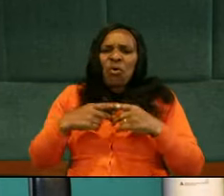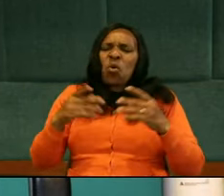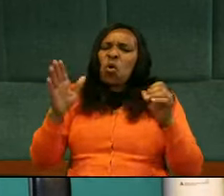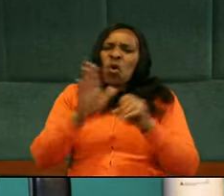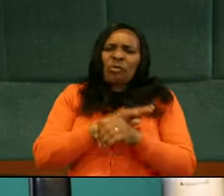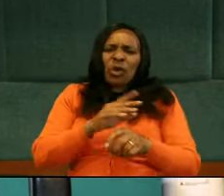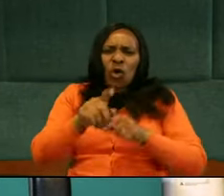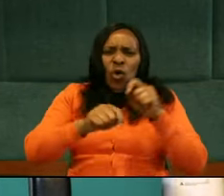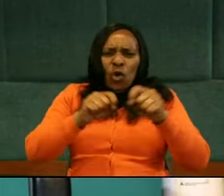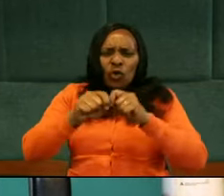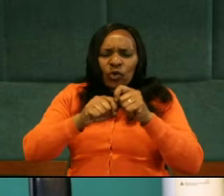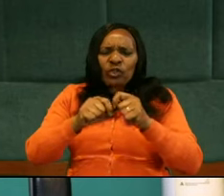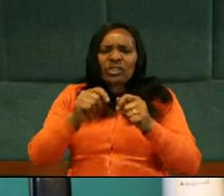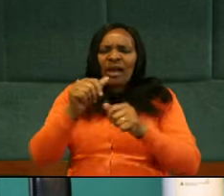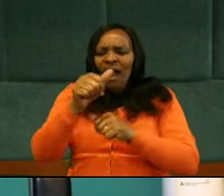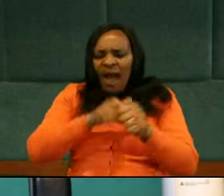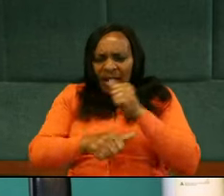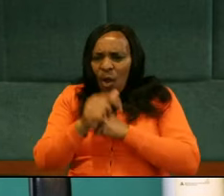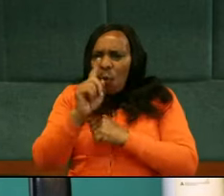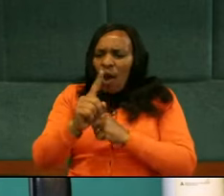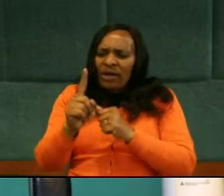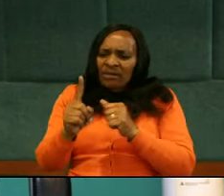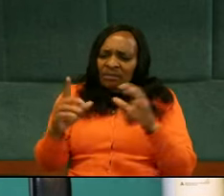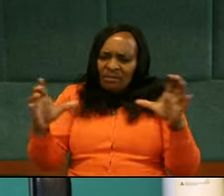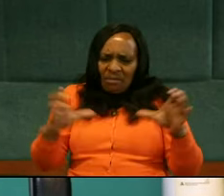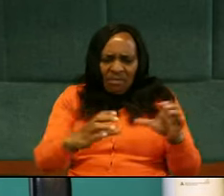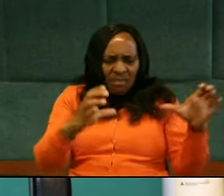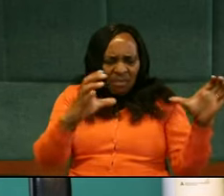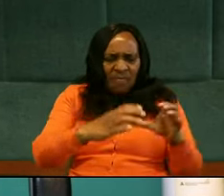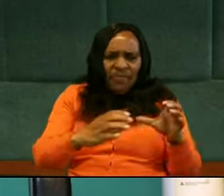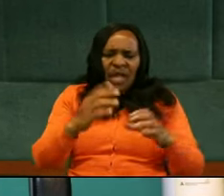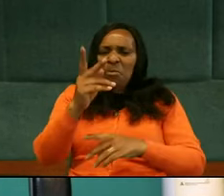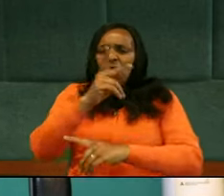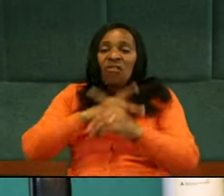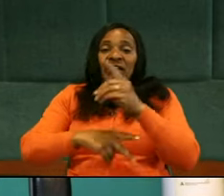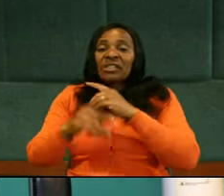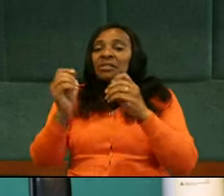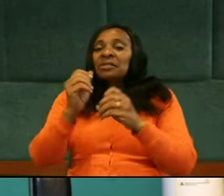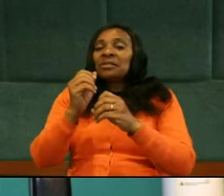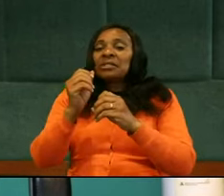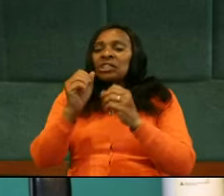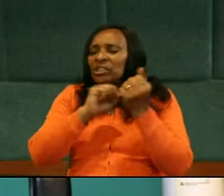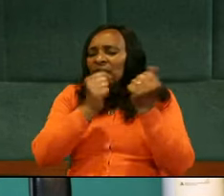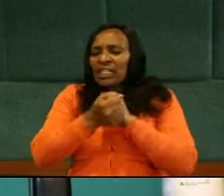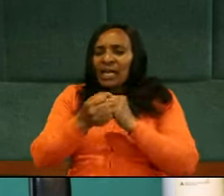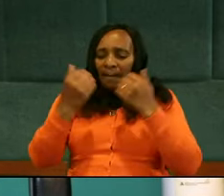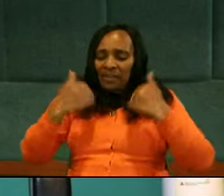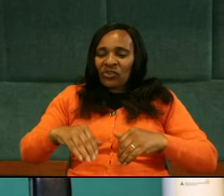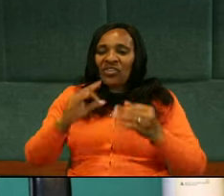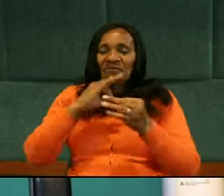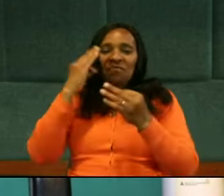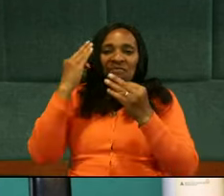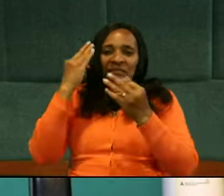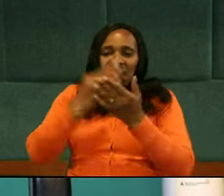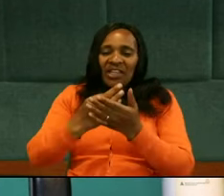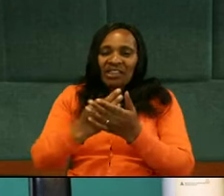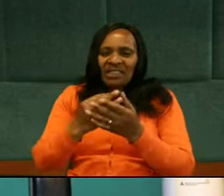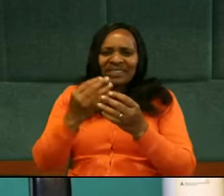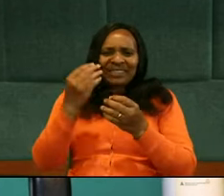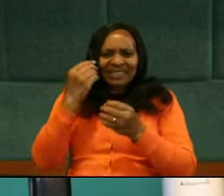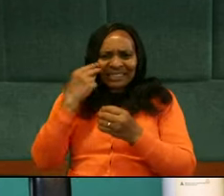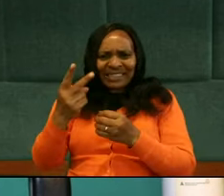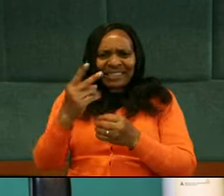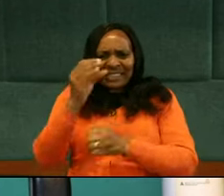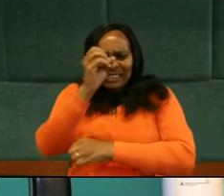complete control over the whole territory, mm-hmm. Prophecies that can change a person's fate. Mm-hmm. These are things you see in cinema, and you